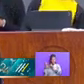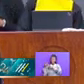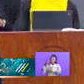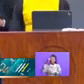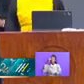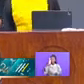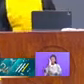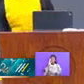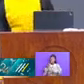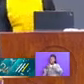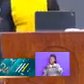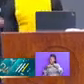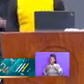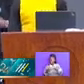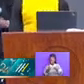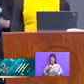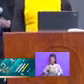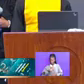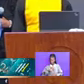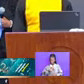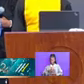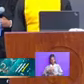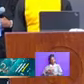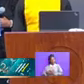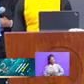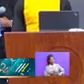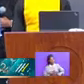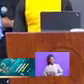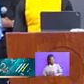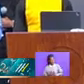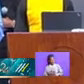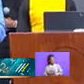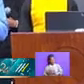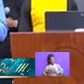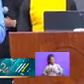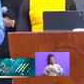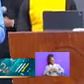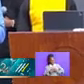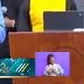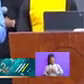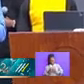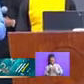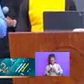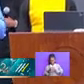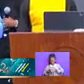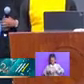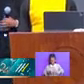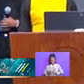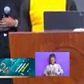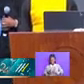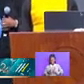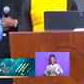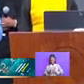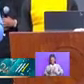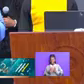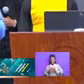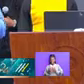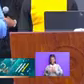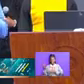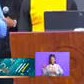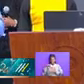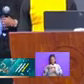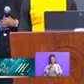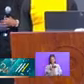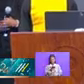God to give you your own baby you are struggling with conceiving for with conception come and